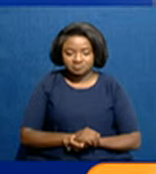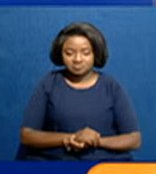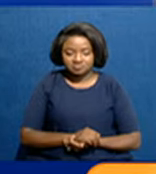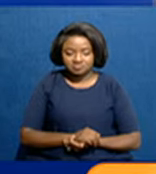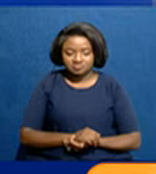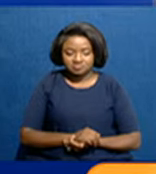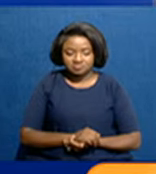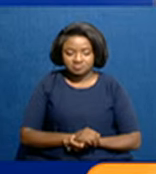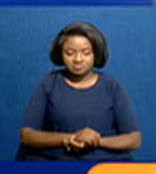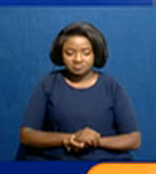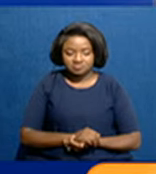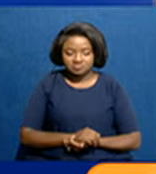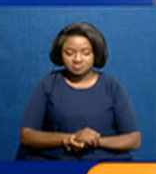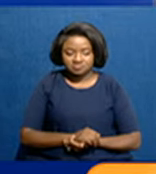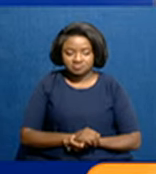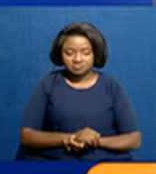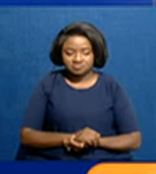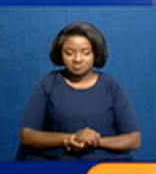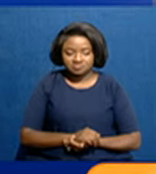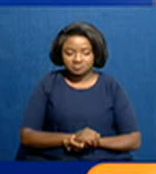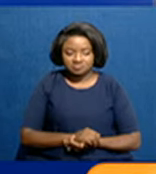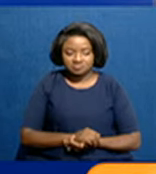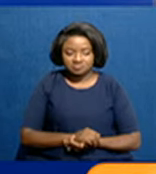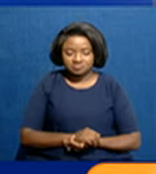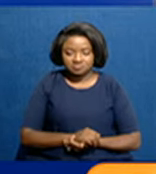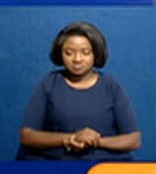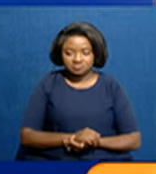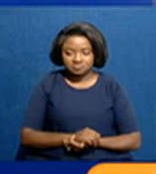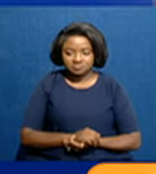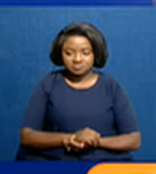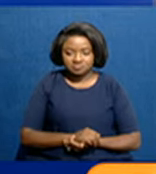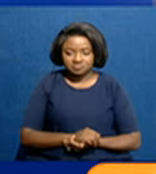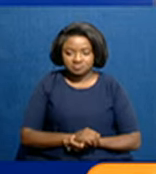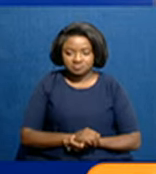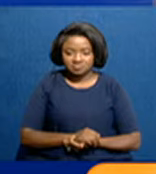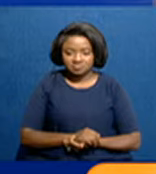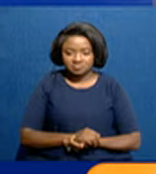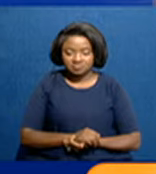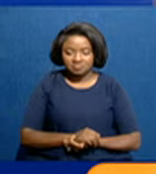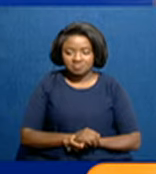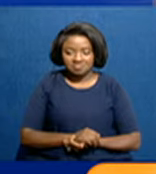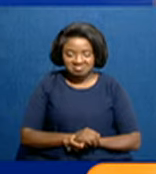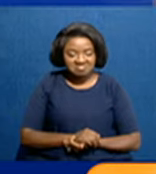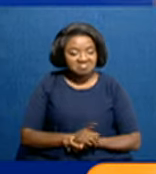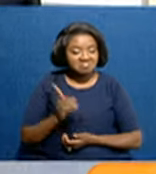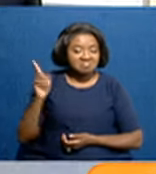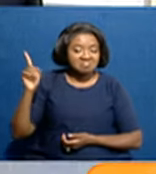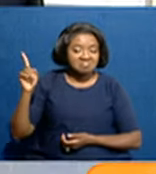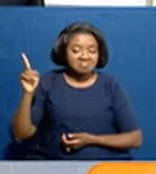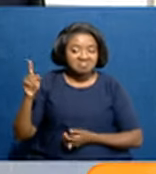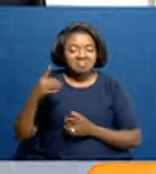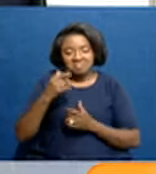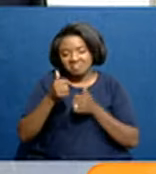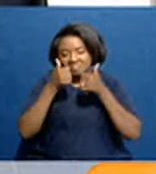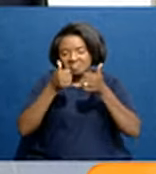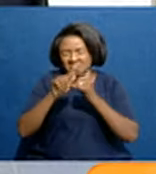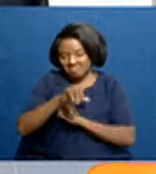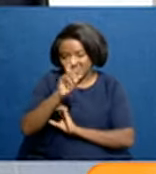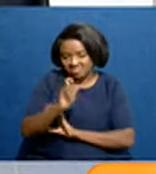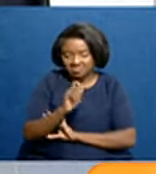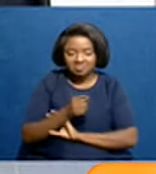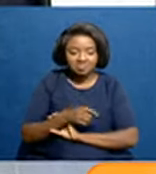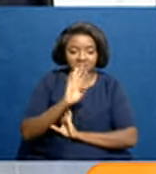cooperatives, construction companies, and let them build and sell? This is a very good question, Jeff. And there is a history to